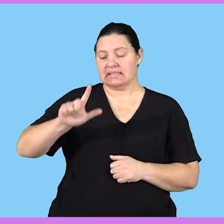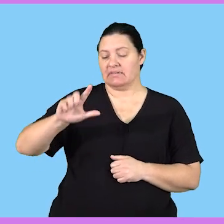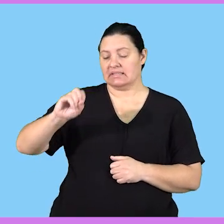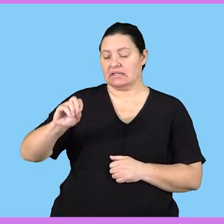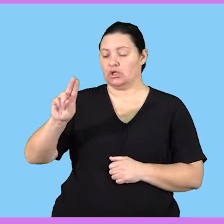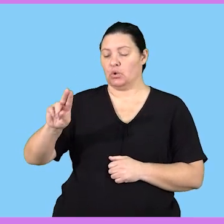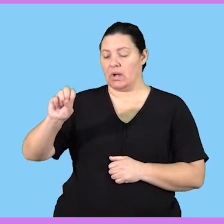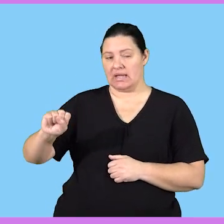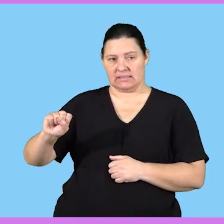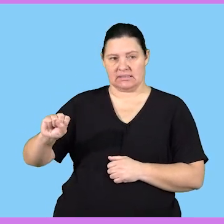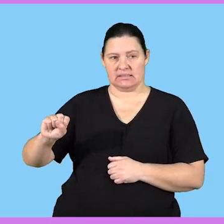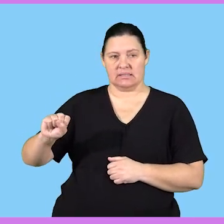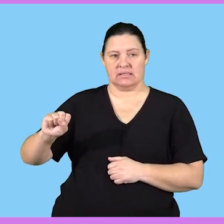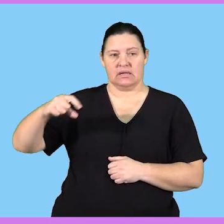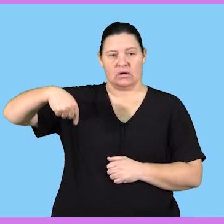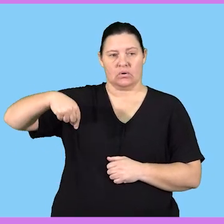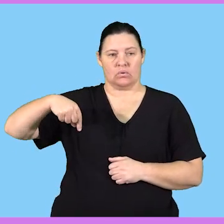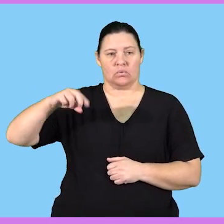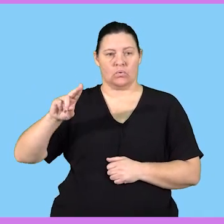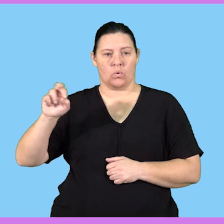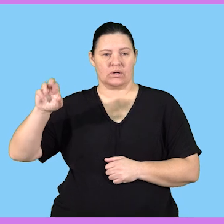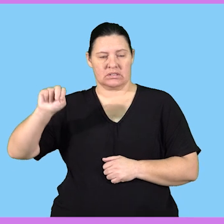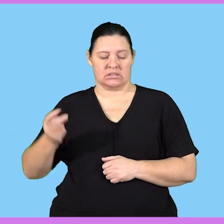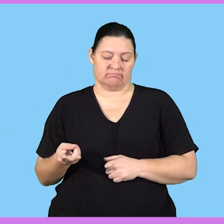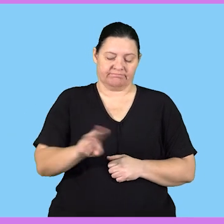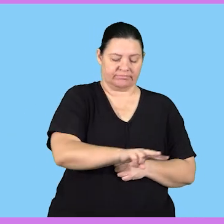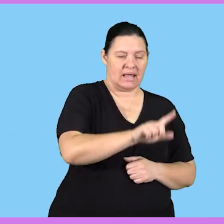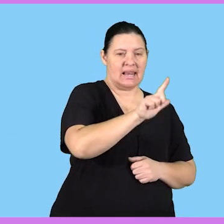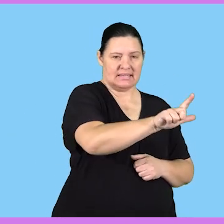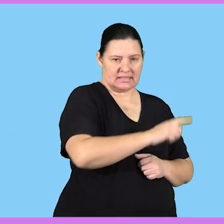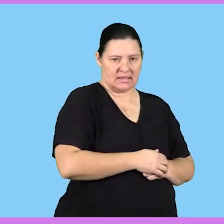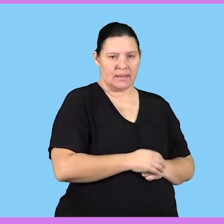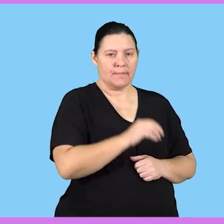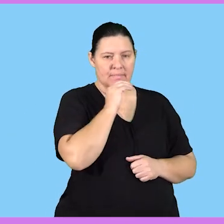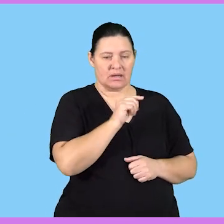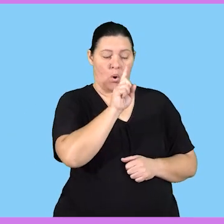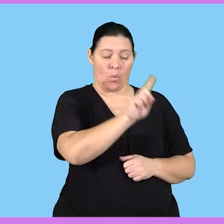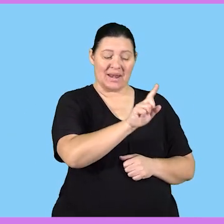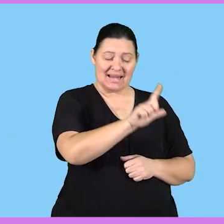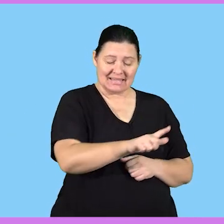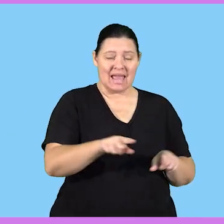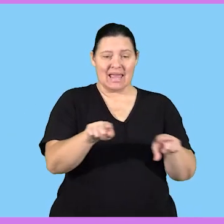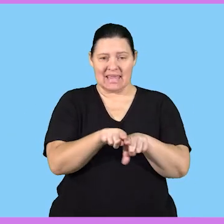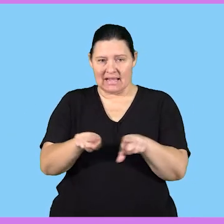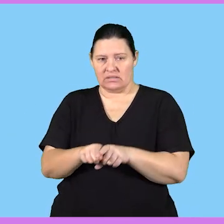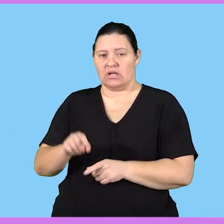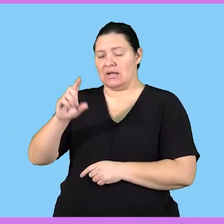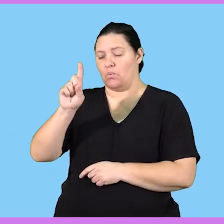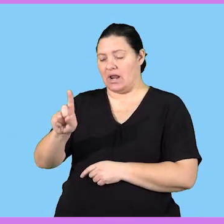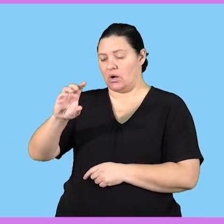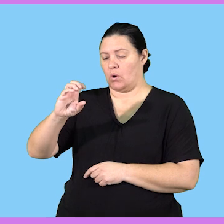I'm saying here, 70 US quarts to liters using the conversion 1 liter equals